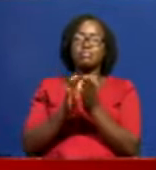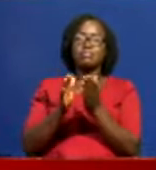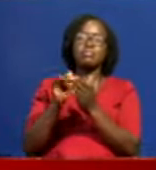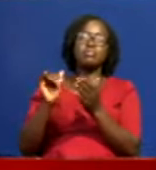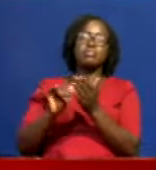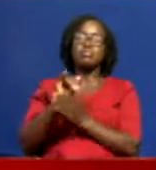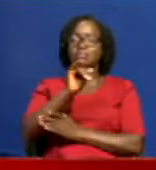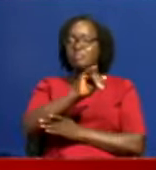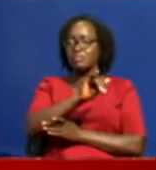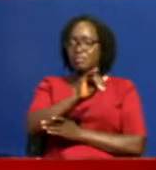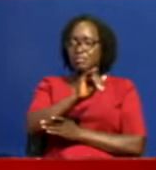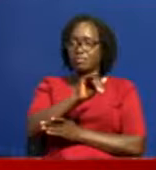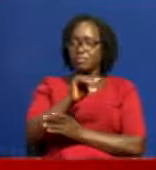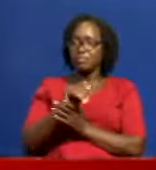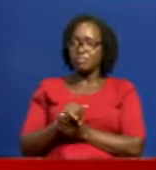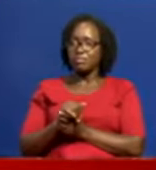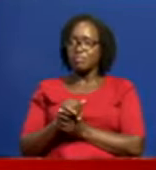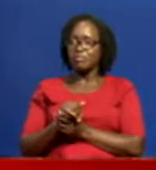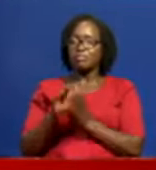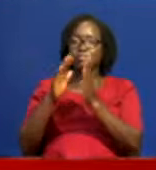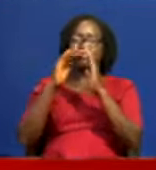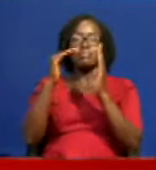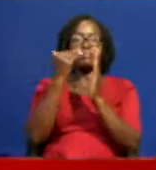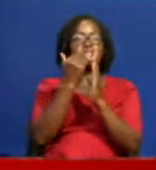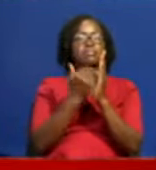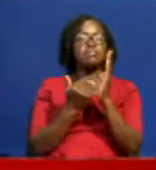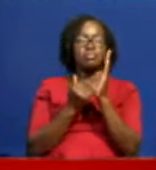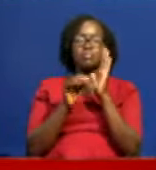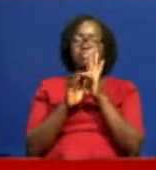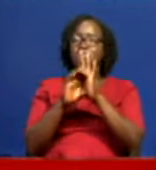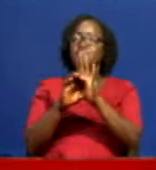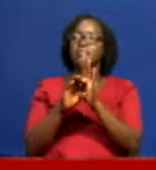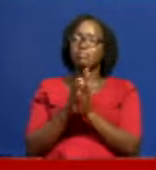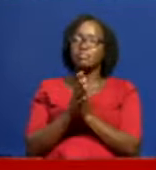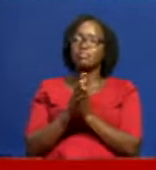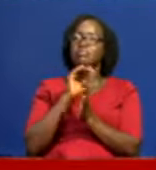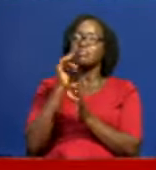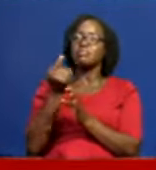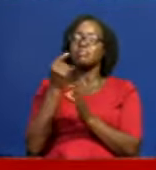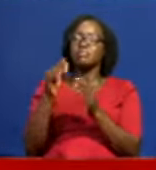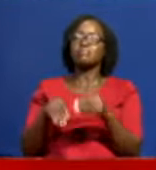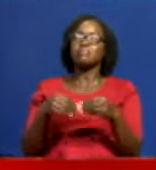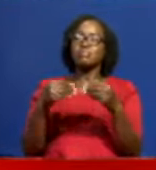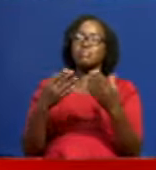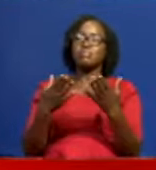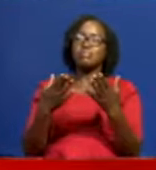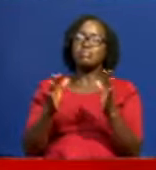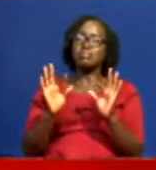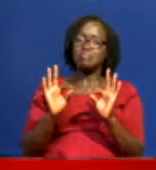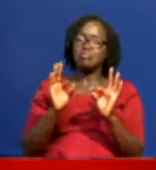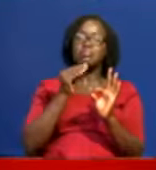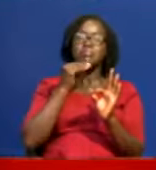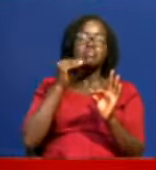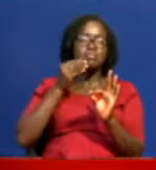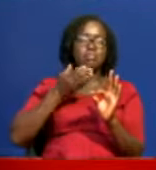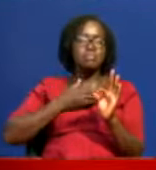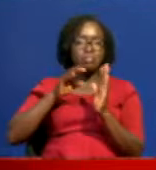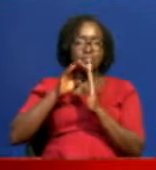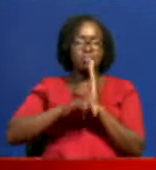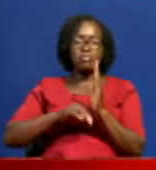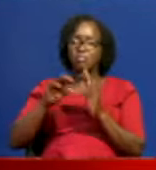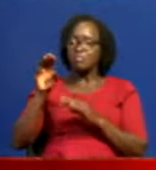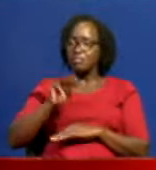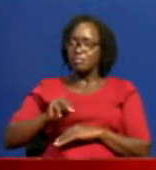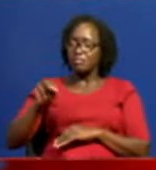abroad. Our housing program, for example, not only provides decent home ownership for